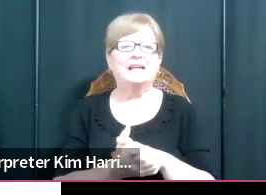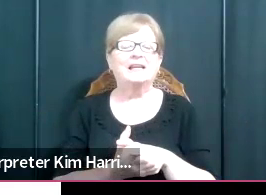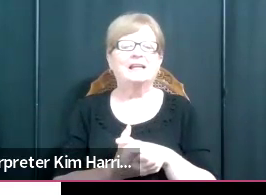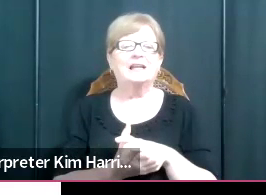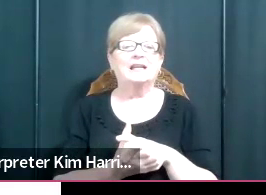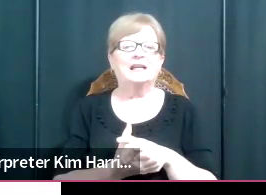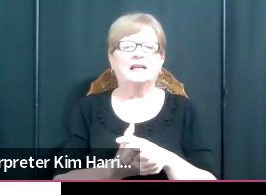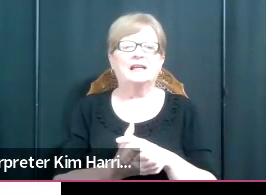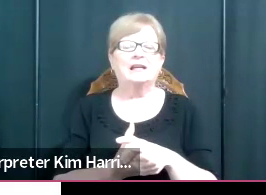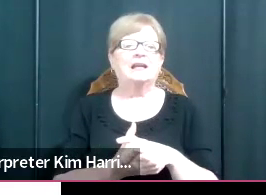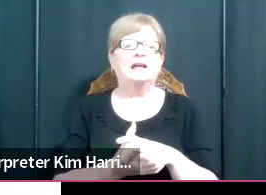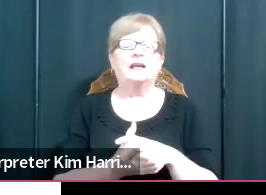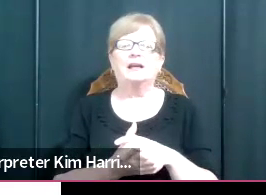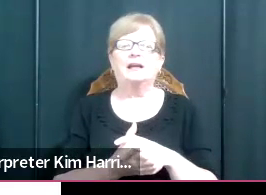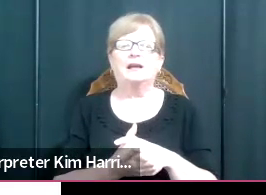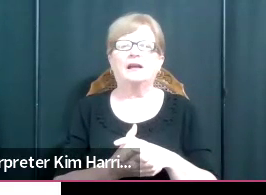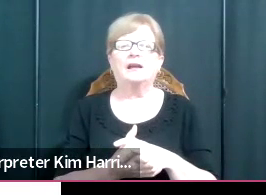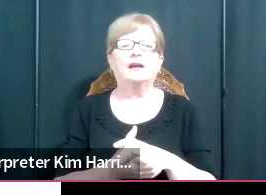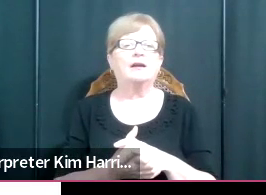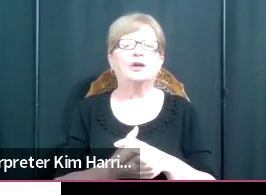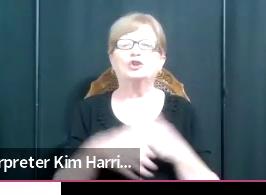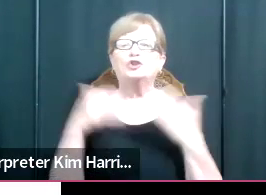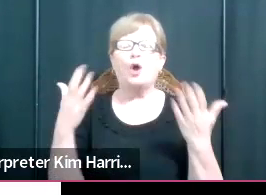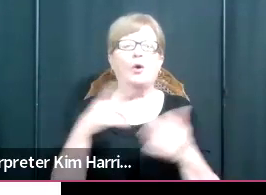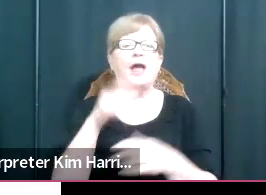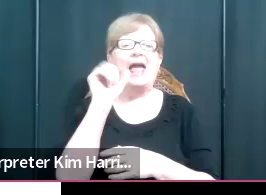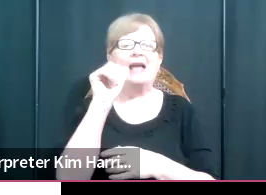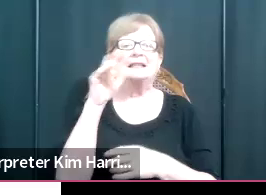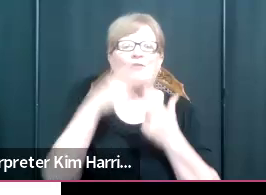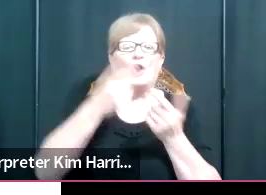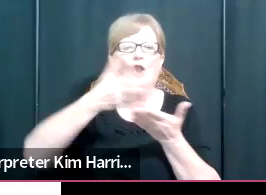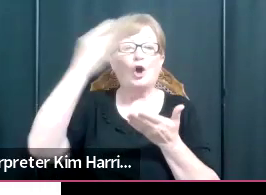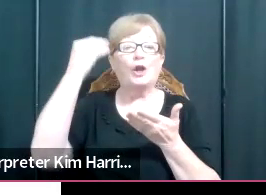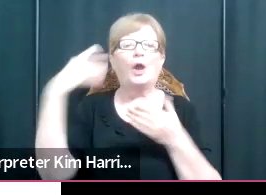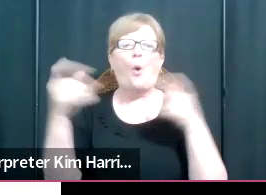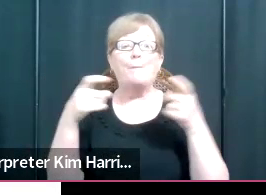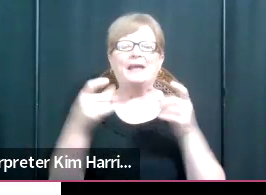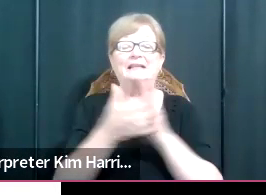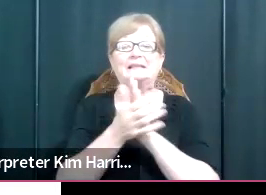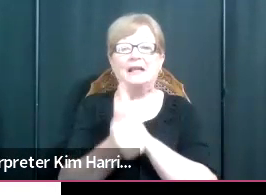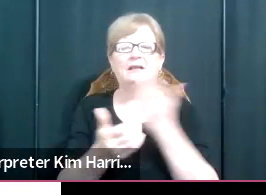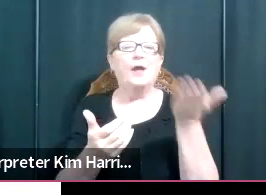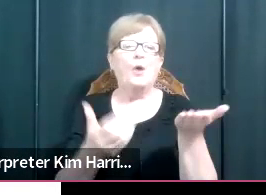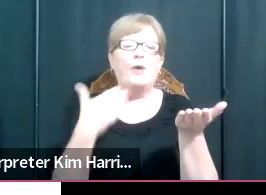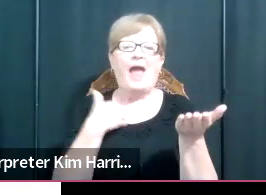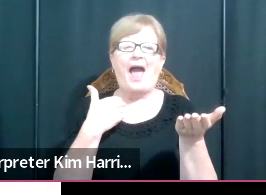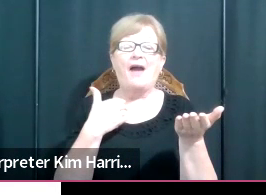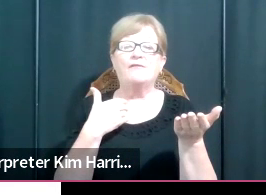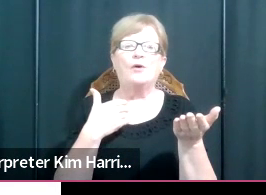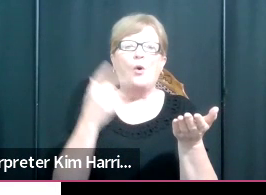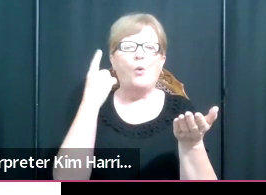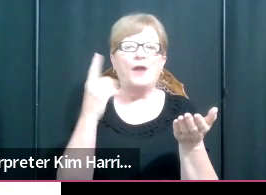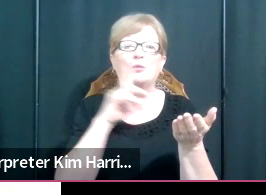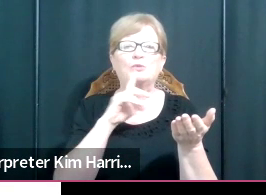well. Okay. So AT for learning coping skills. We have one of the